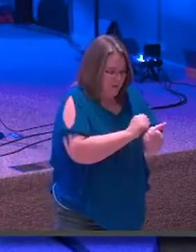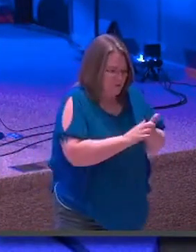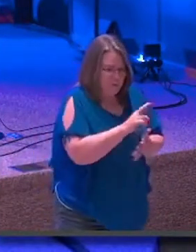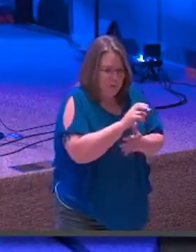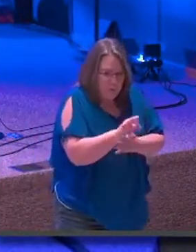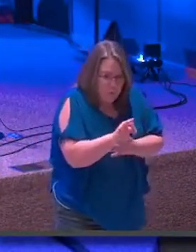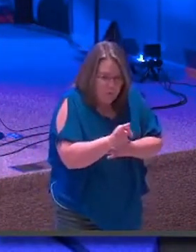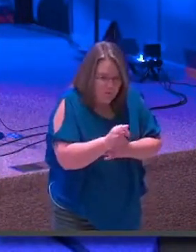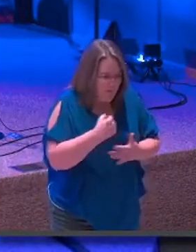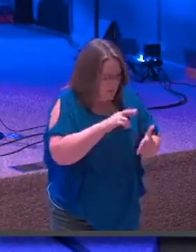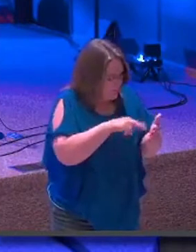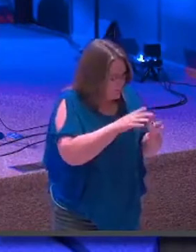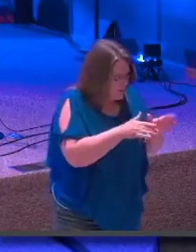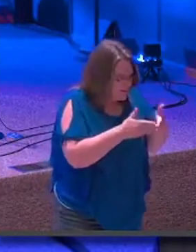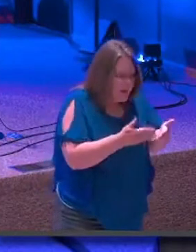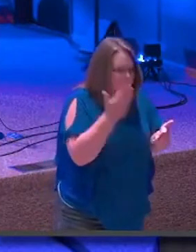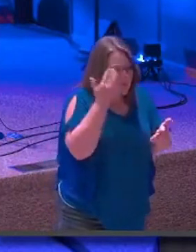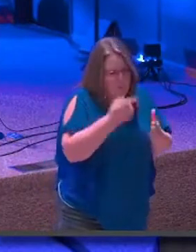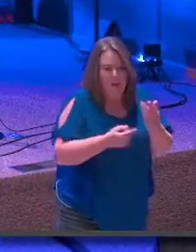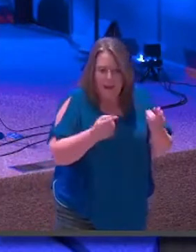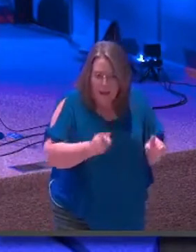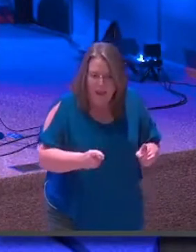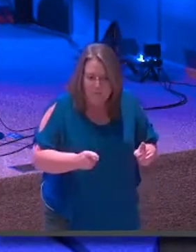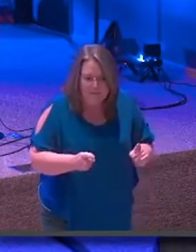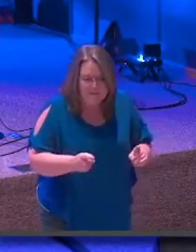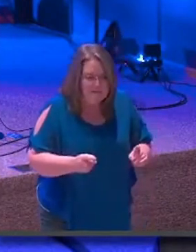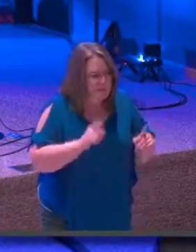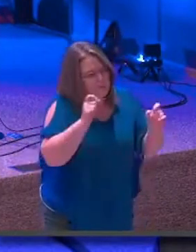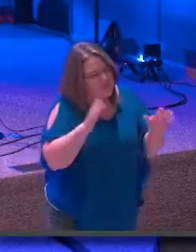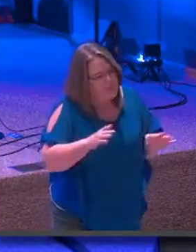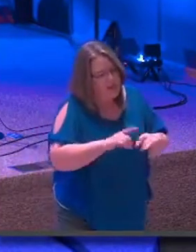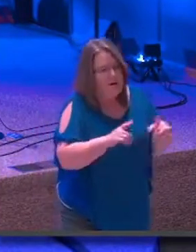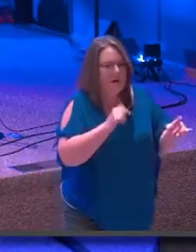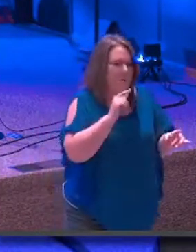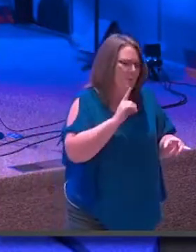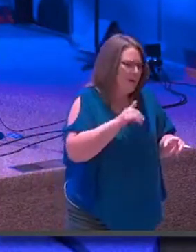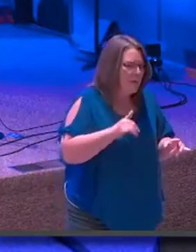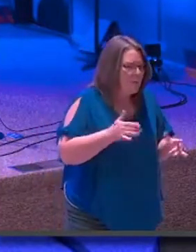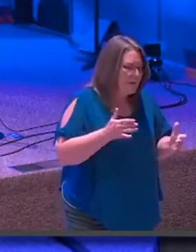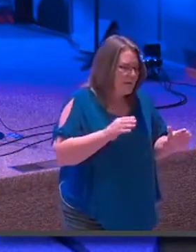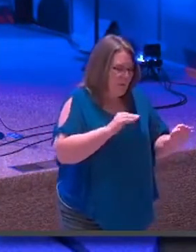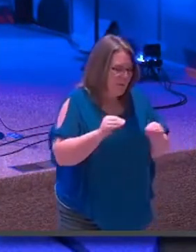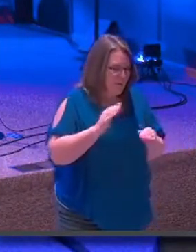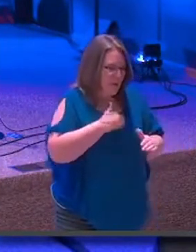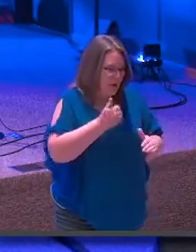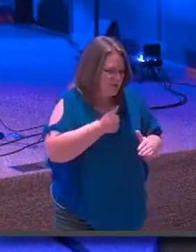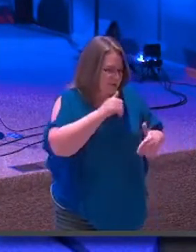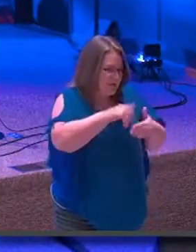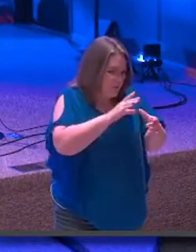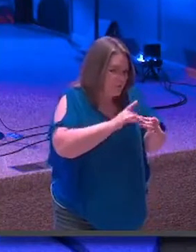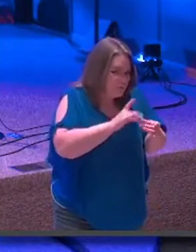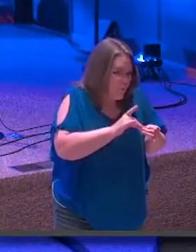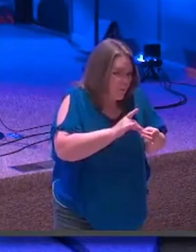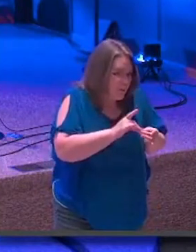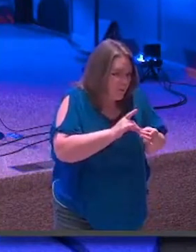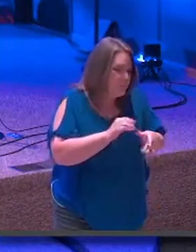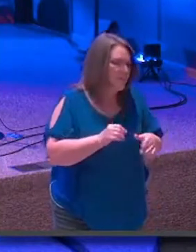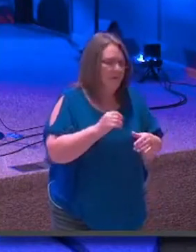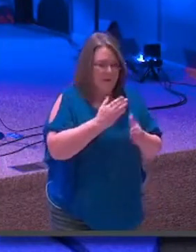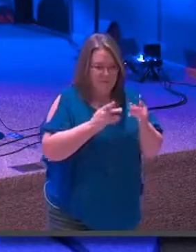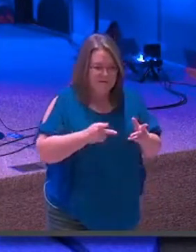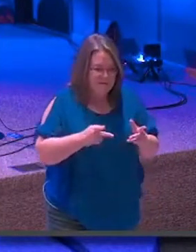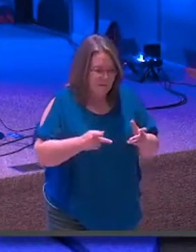read it in the Bible, we know what happens, and it's all amazing, but we don't really put ourselves in the story a lot of times. But somebody damaged a